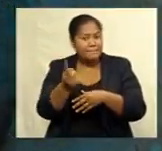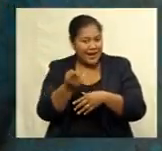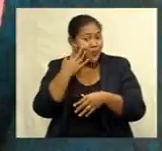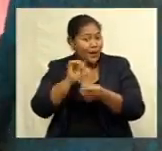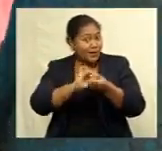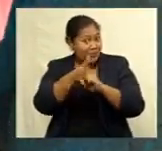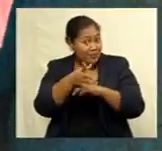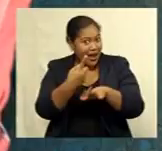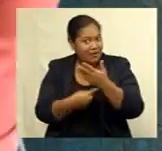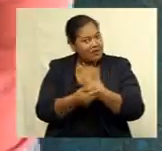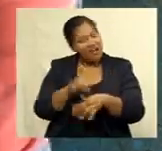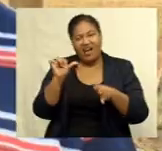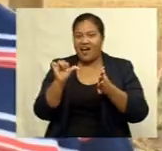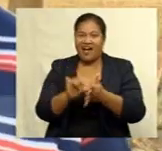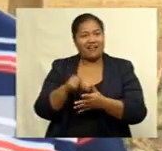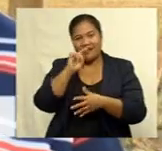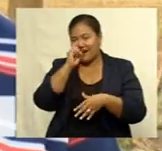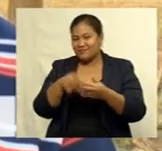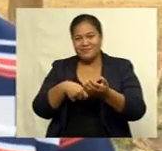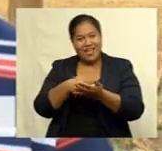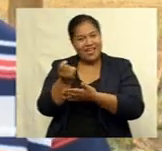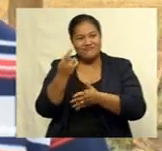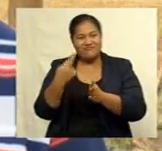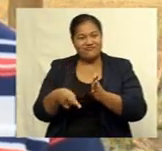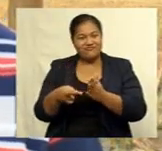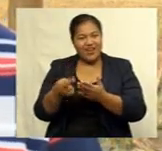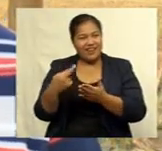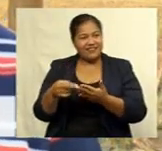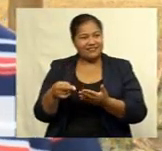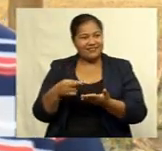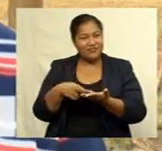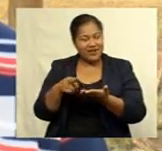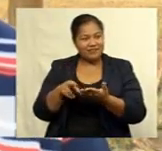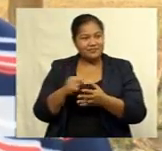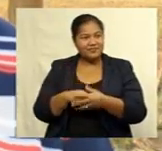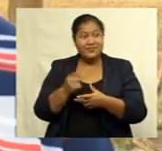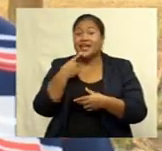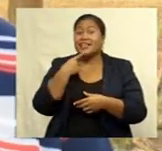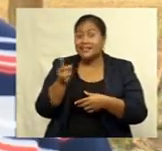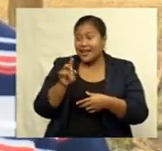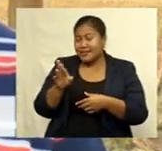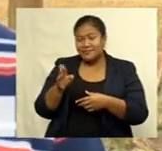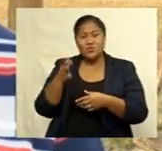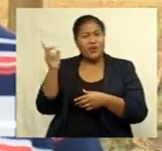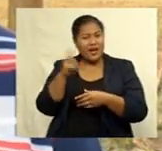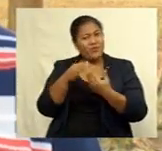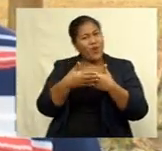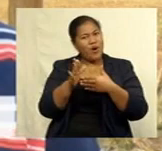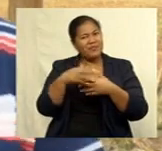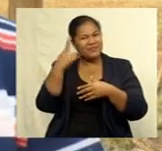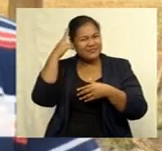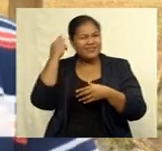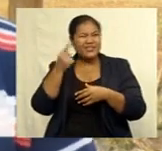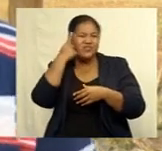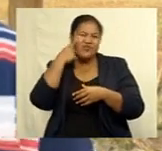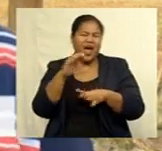it became harder to pay rent. I tell him to come and open one barbershop here and just try how it